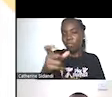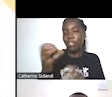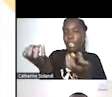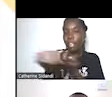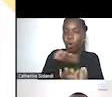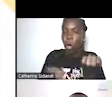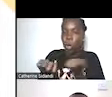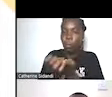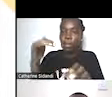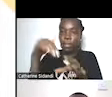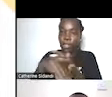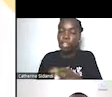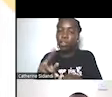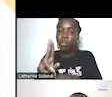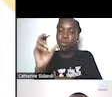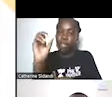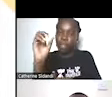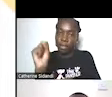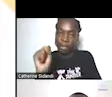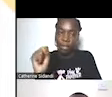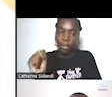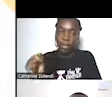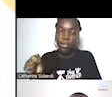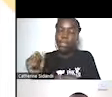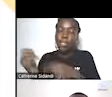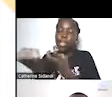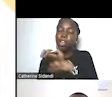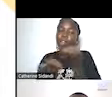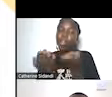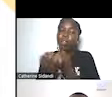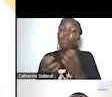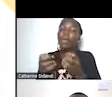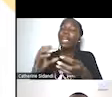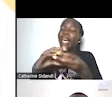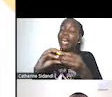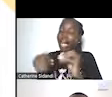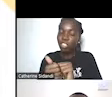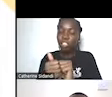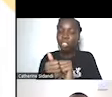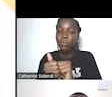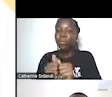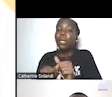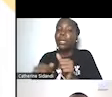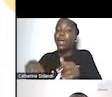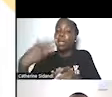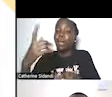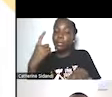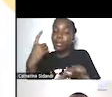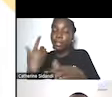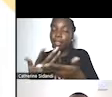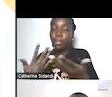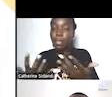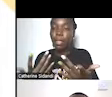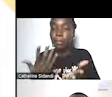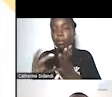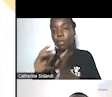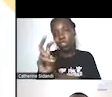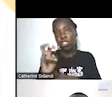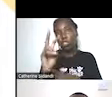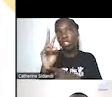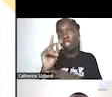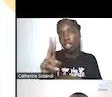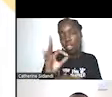next is the economic crash. Yeah, so the same thing. So it was predicting that around 2023, 2024, there need to be another crash.